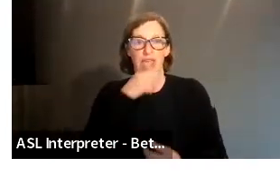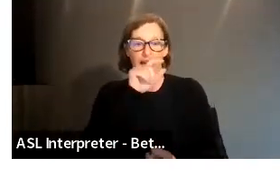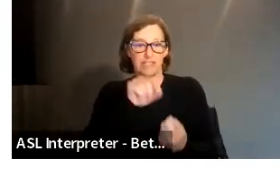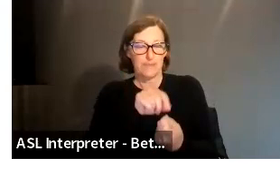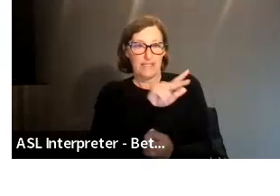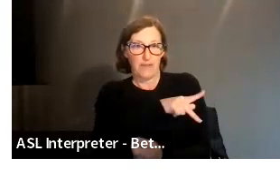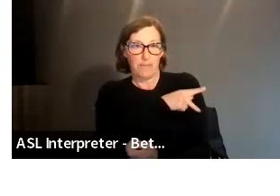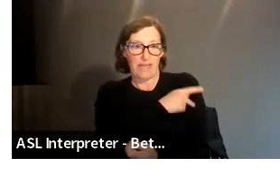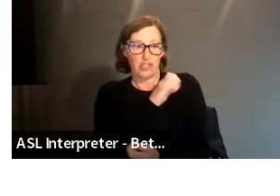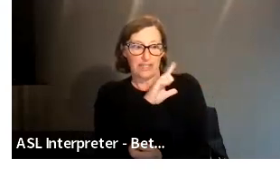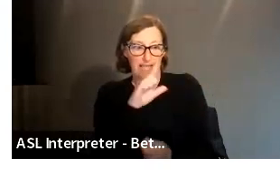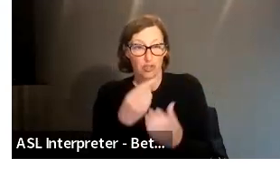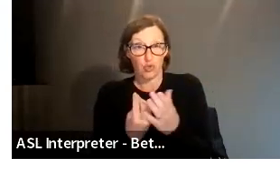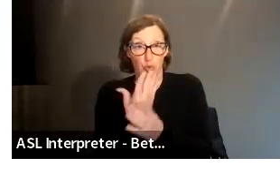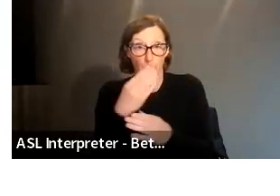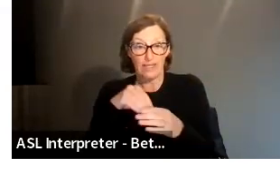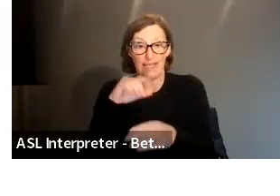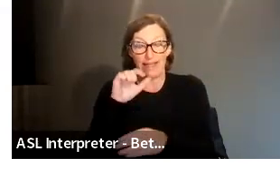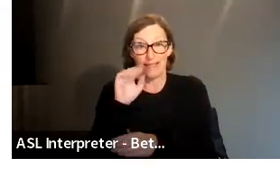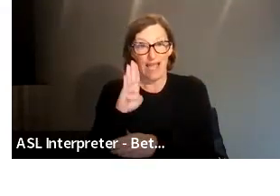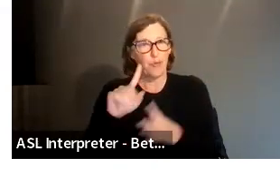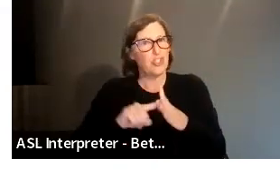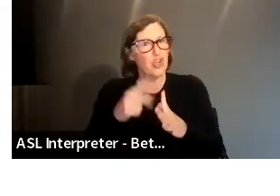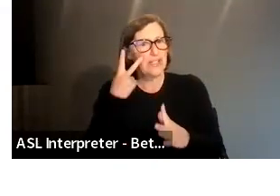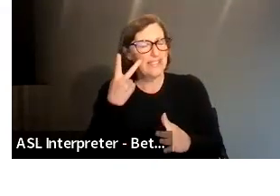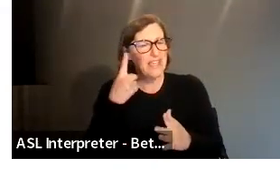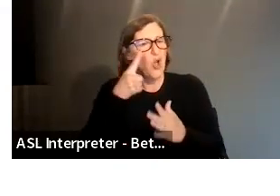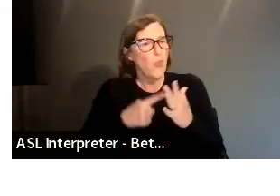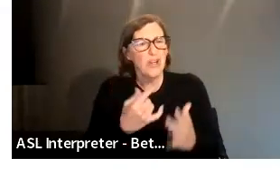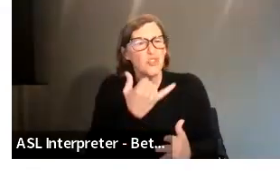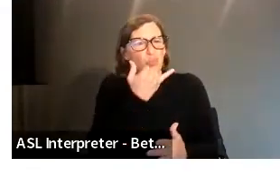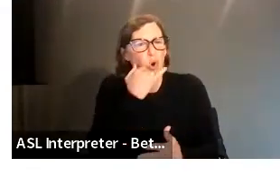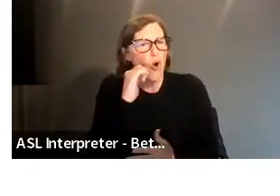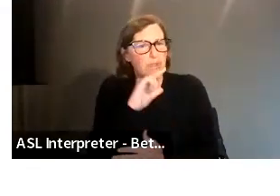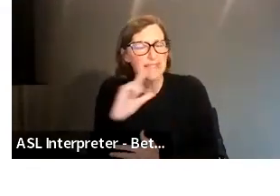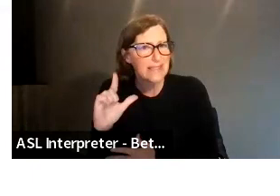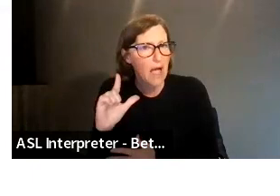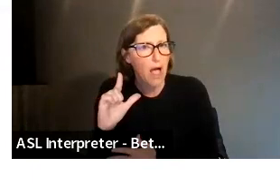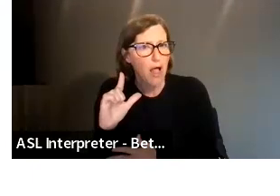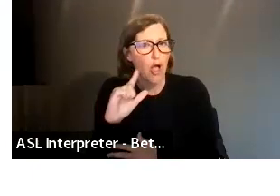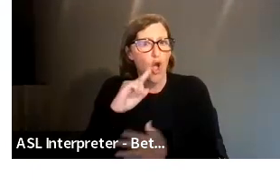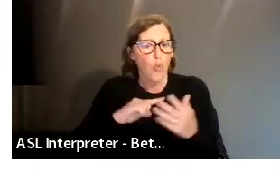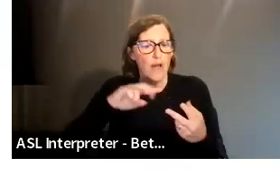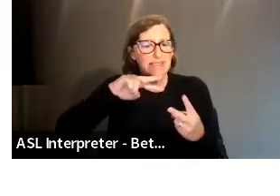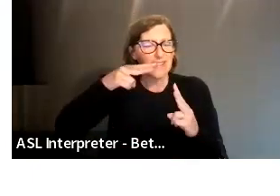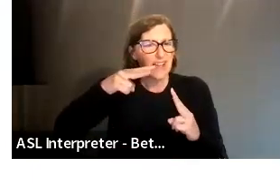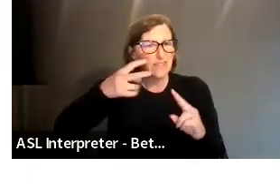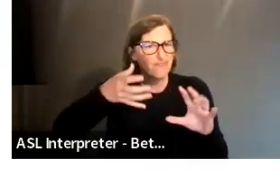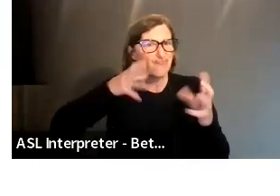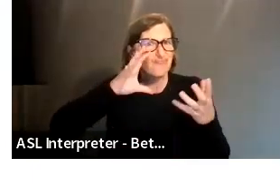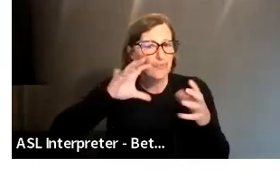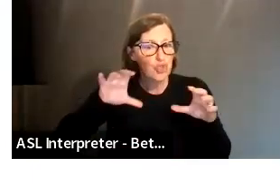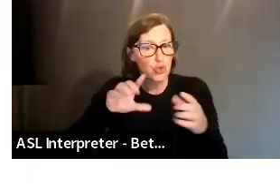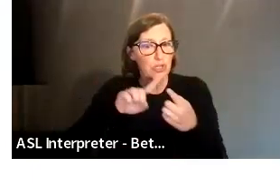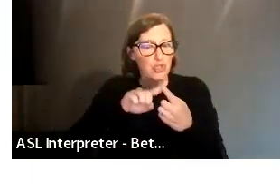patient cells growing in the lab, and we can start seeing what's wrong with the cell, what is the genetic defect doing to the cell,